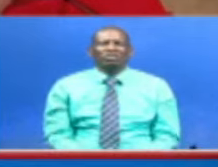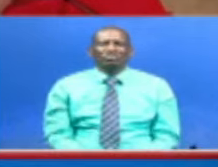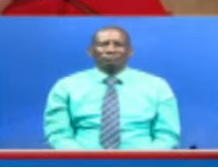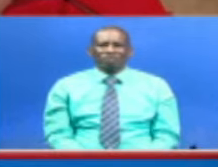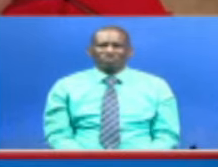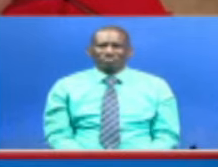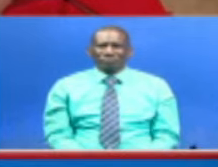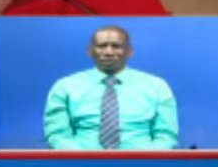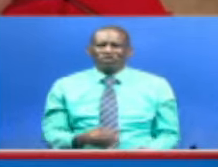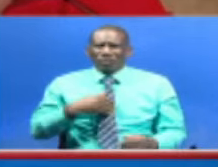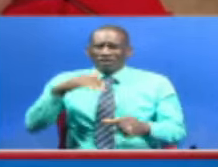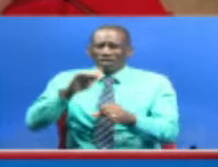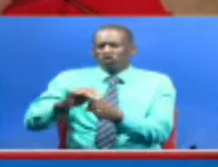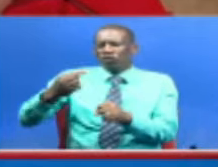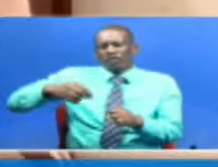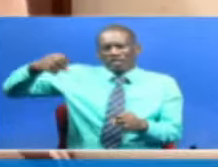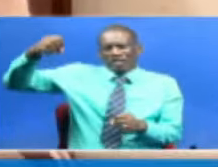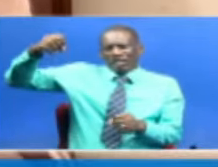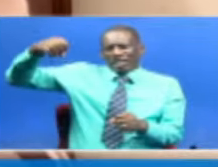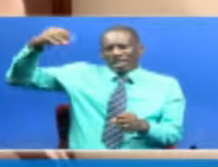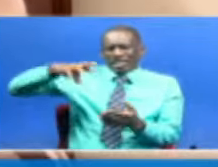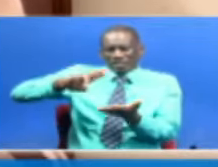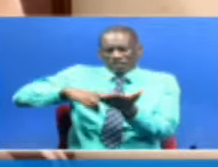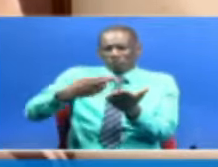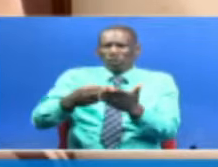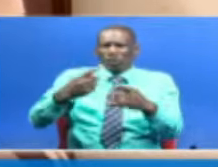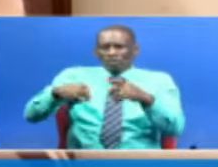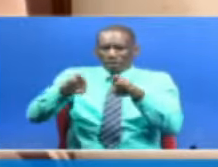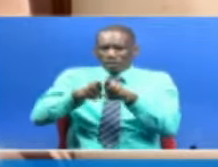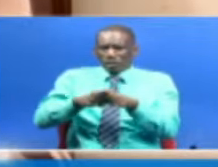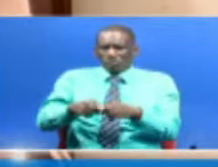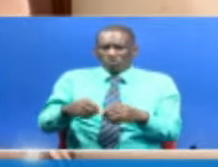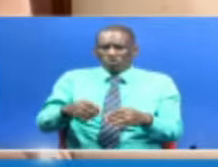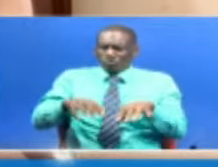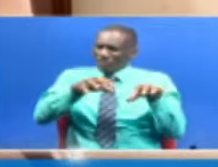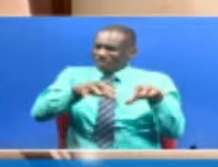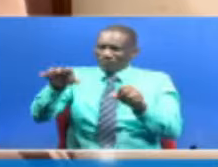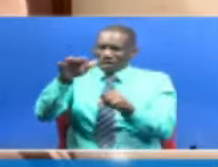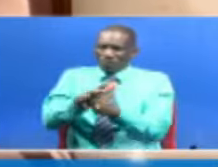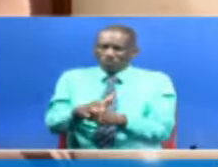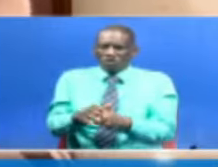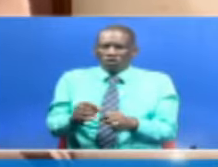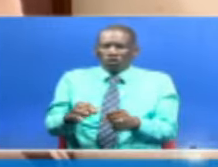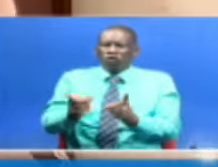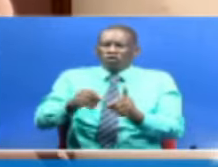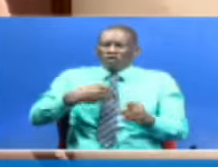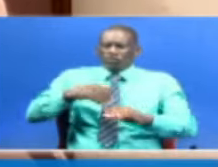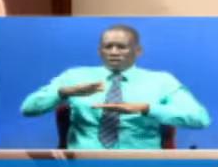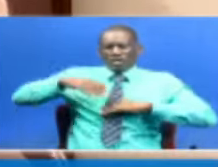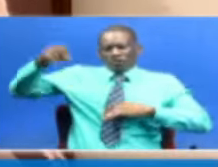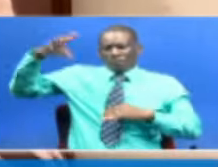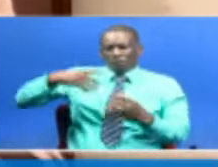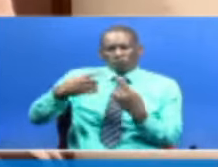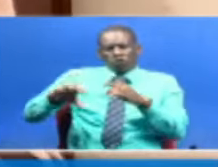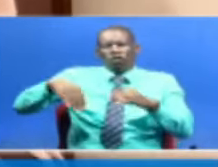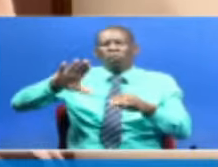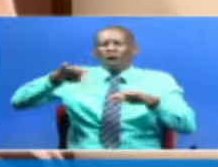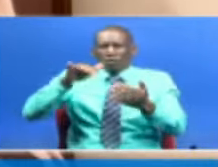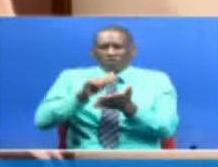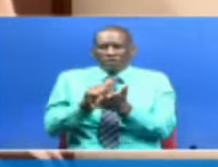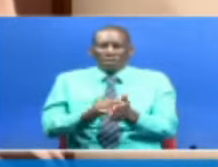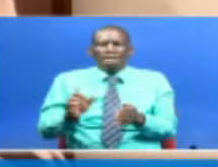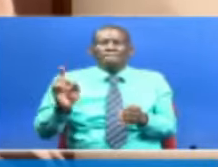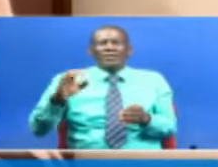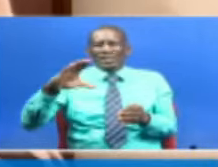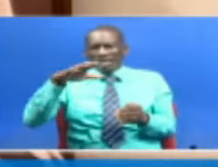We have a lot of green energy resources, but still we suffer consistent unreliability of power, and we'll still talk some more about that. Waziri, why did